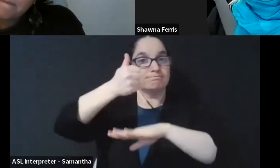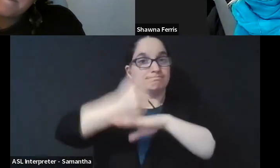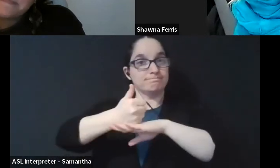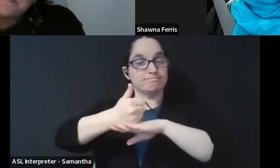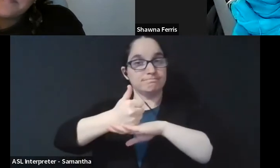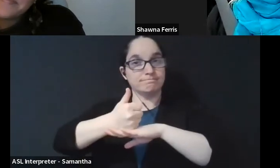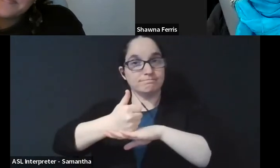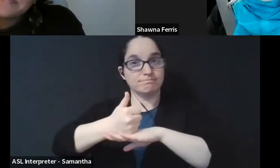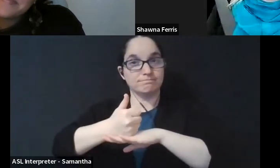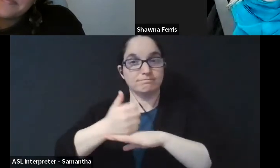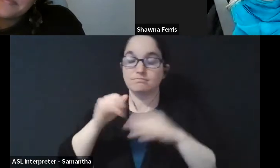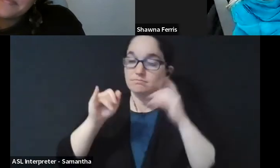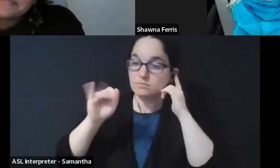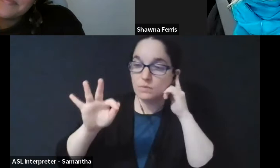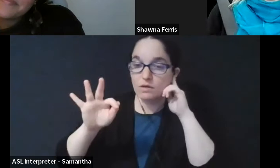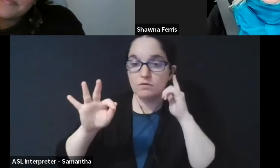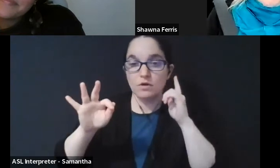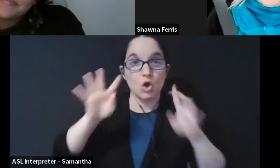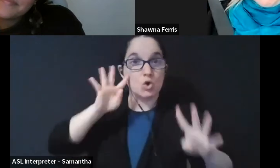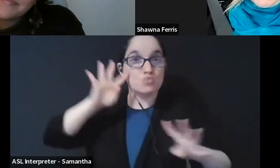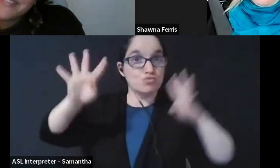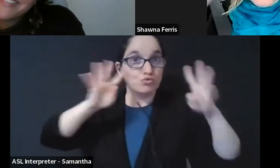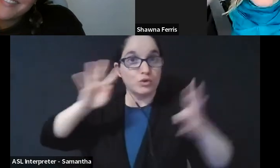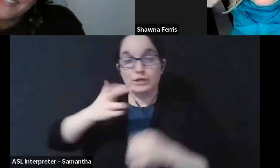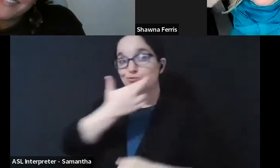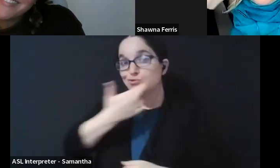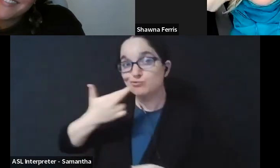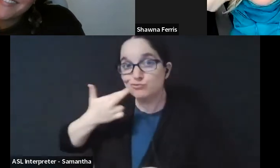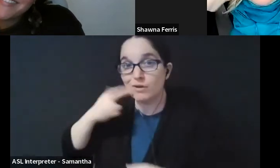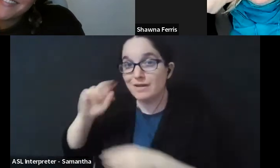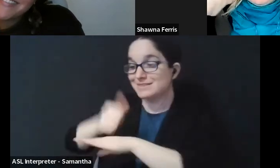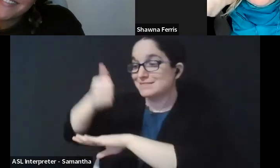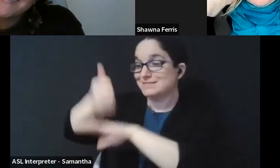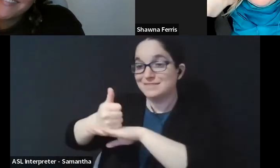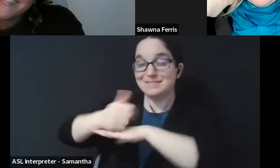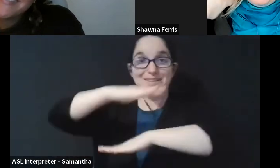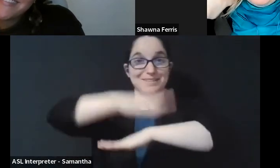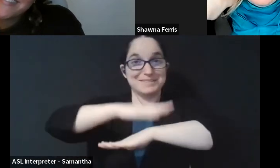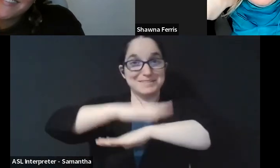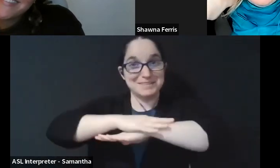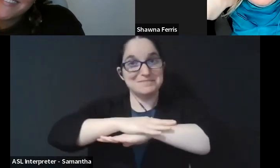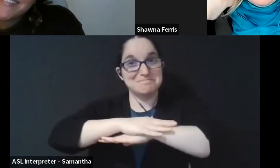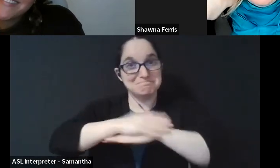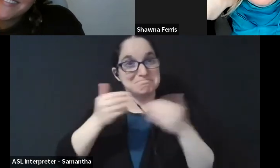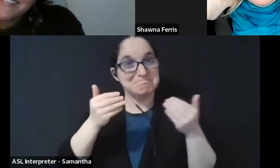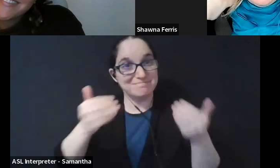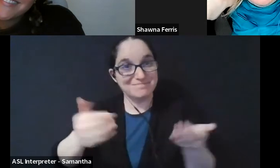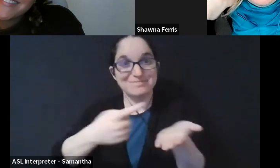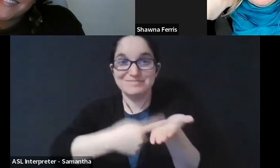the, that, you know, creating the restaurant and then setting the table, to borrow Caty's very